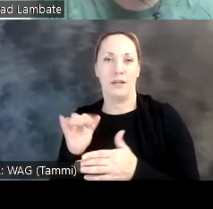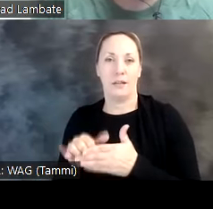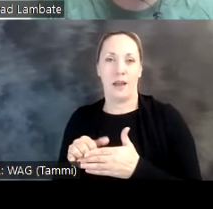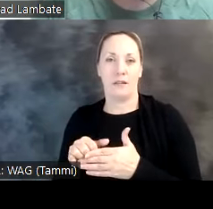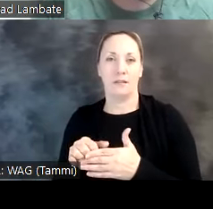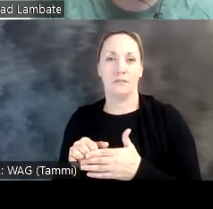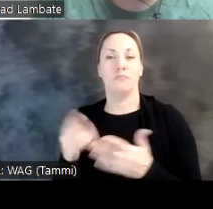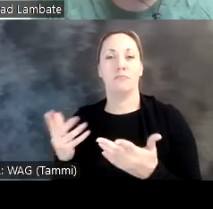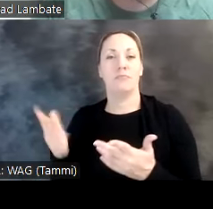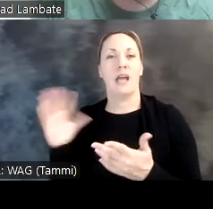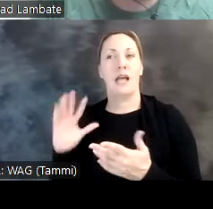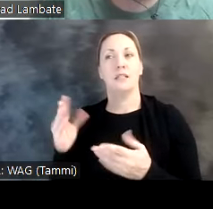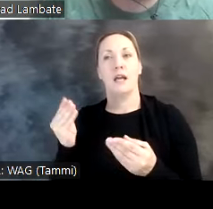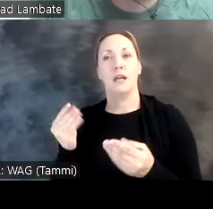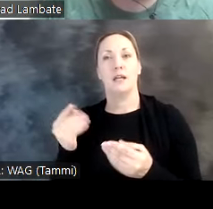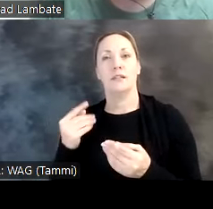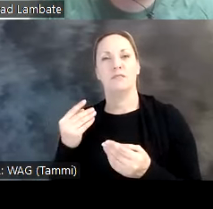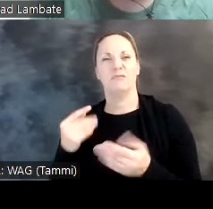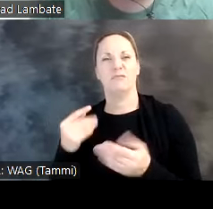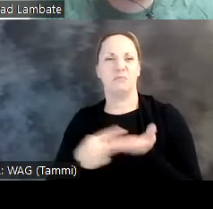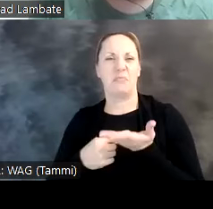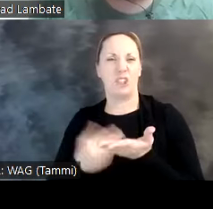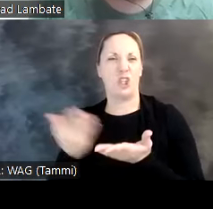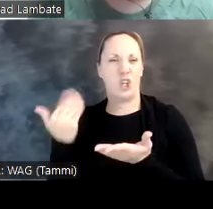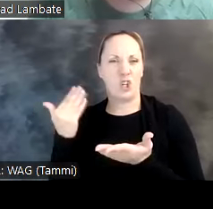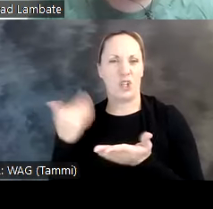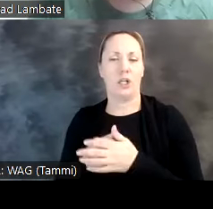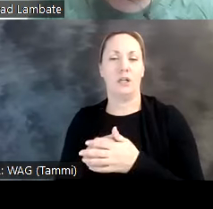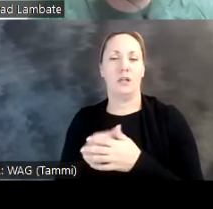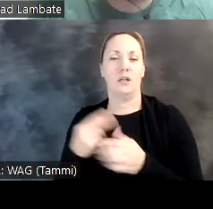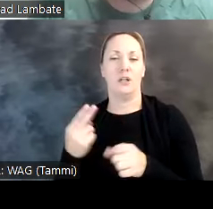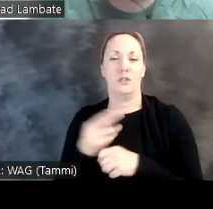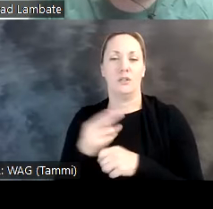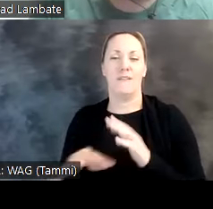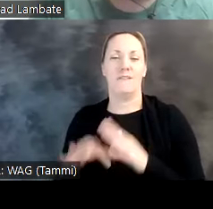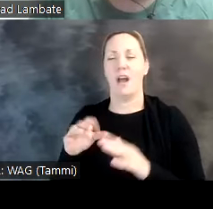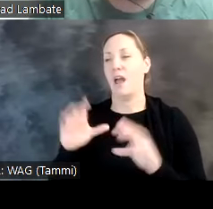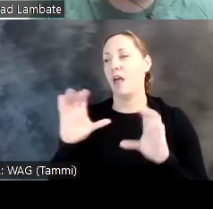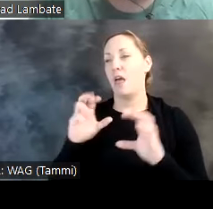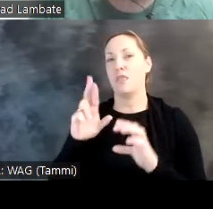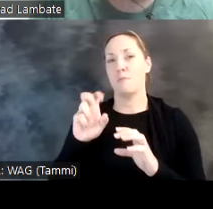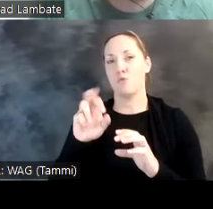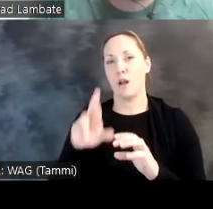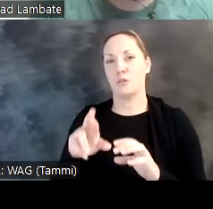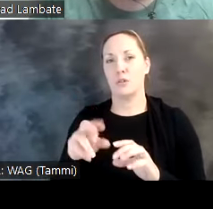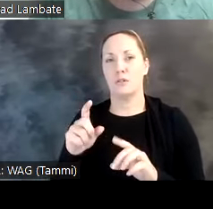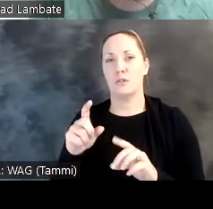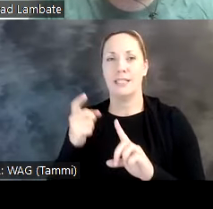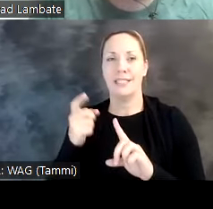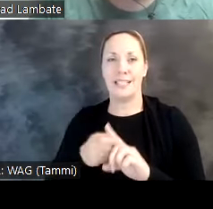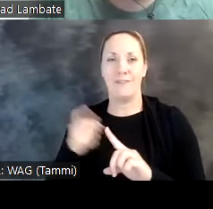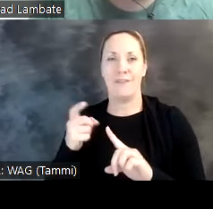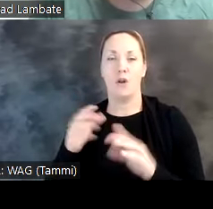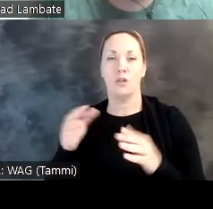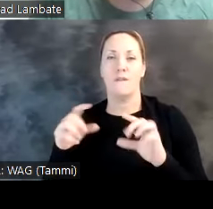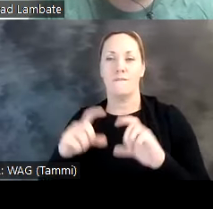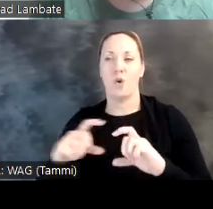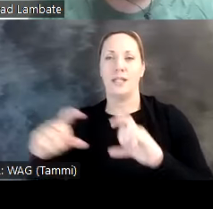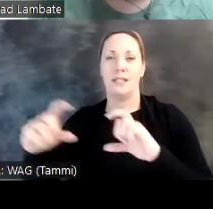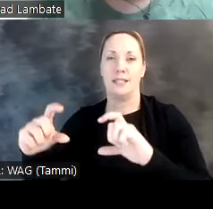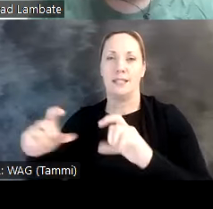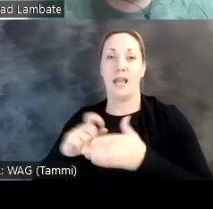as I told earlier also, if it's a user agent defined, that is browser default focus indicator, wherein author has not made